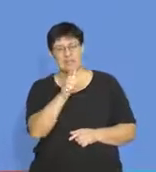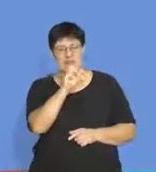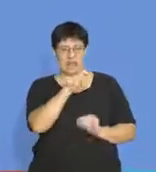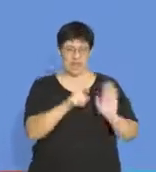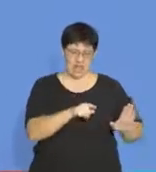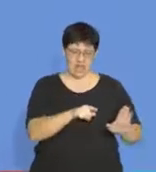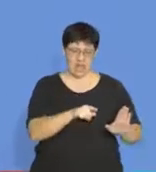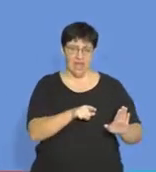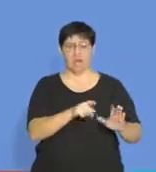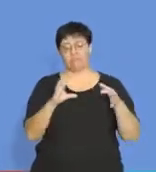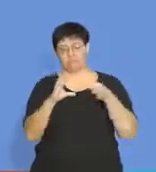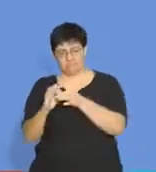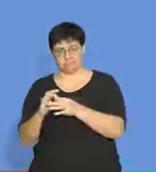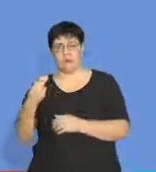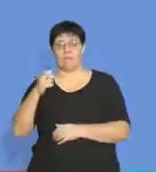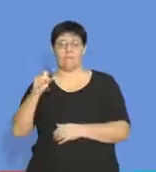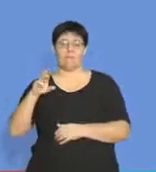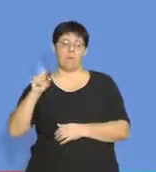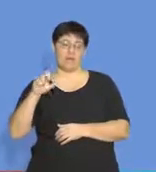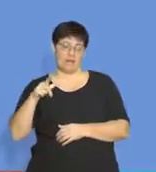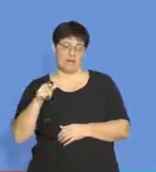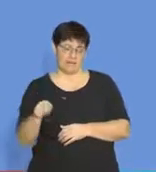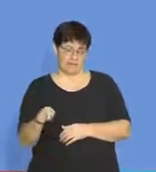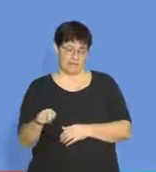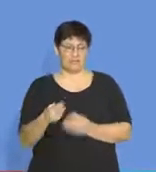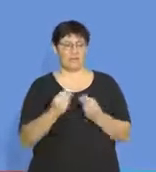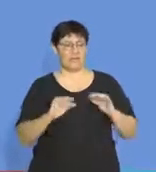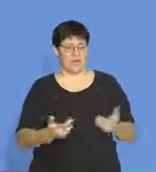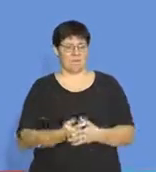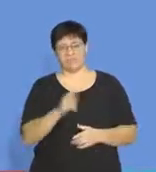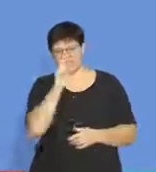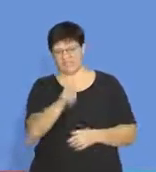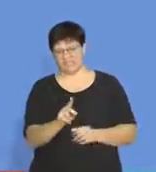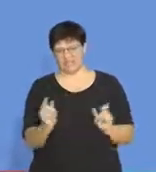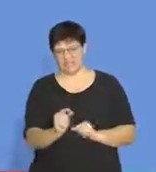solve a linear equation that is paired with a hyperbolic